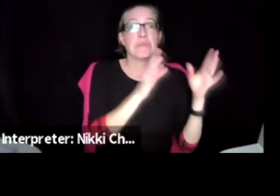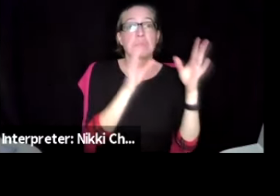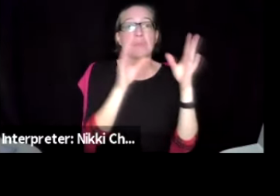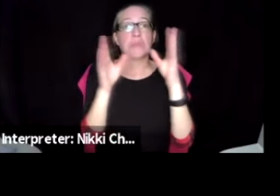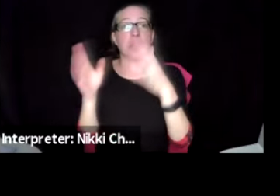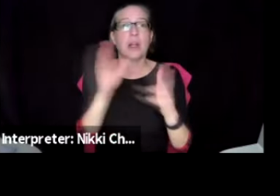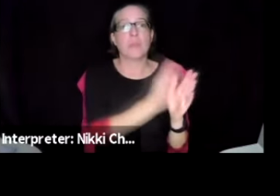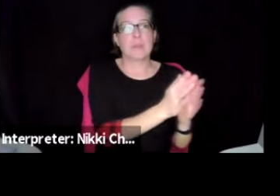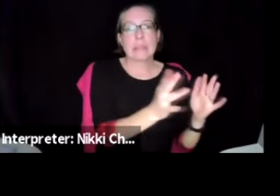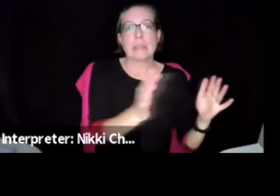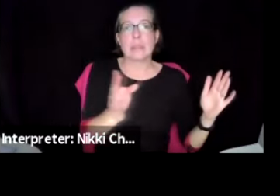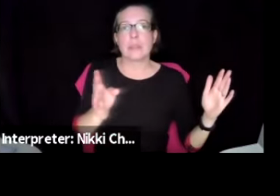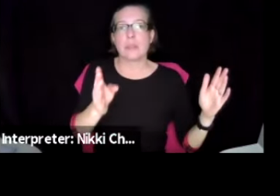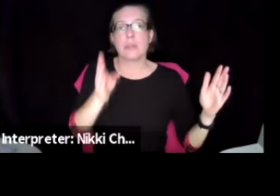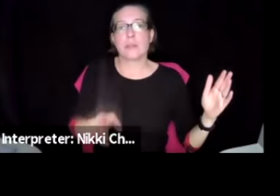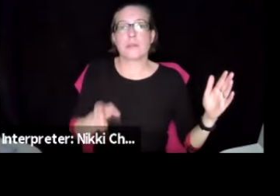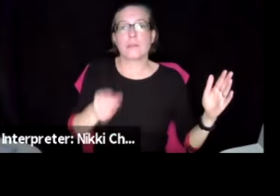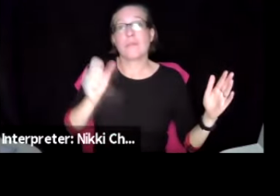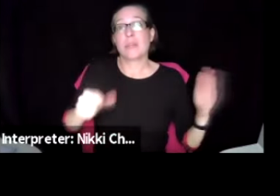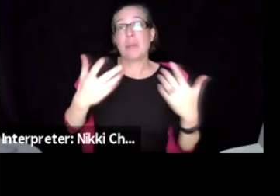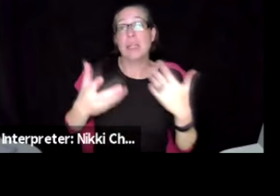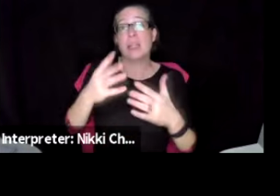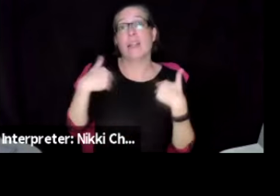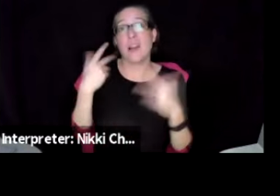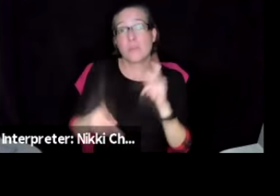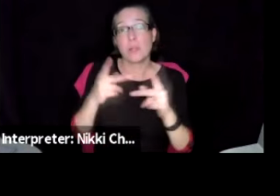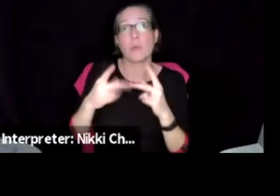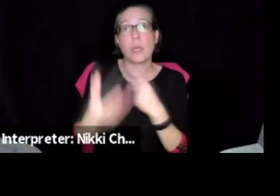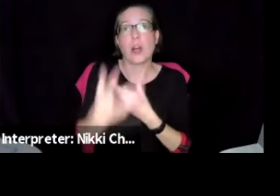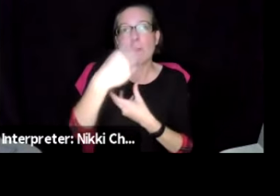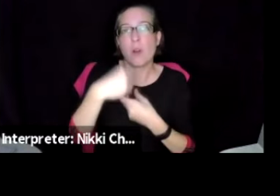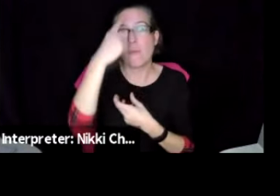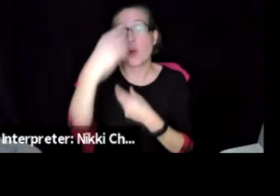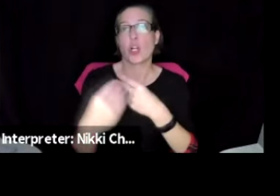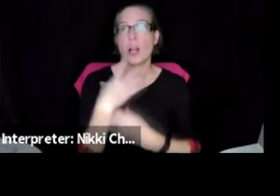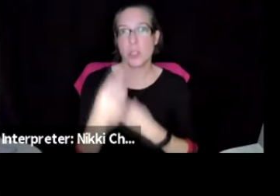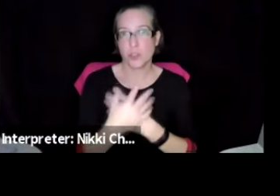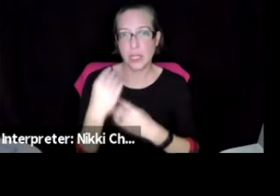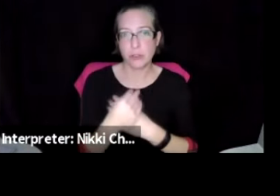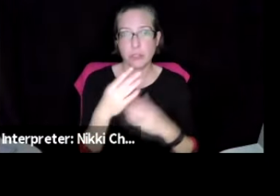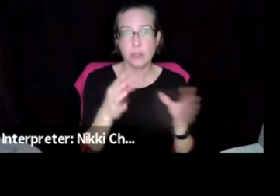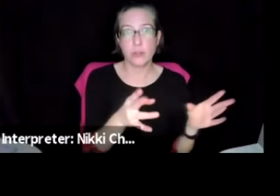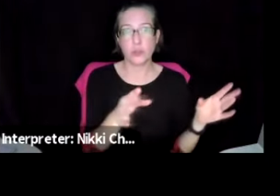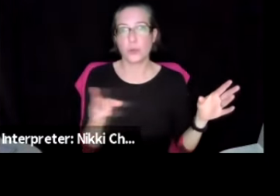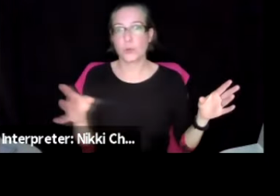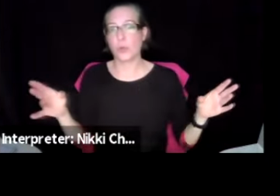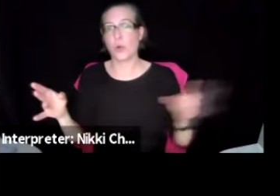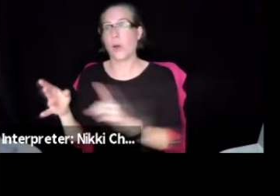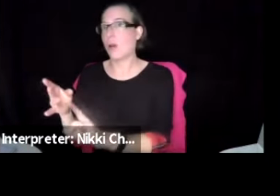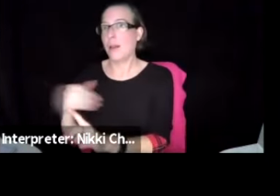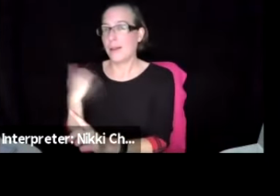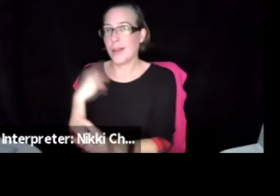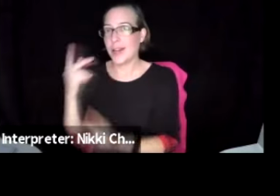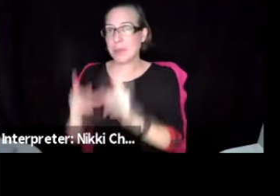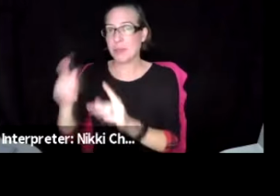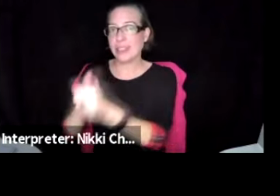moving more towards where programs are led and initiated by young people, not just adult